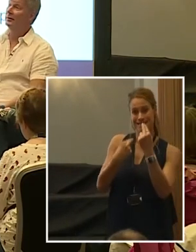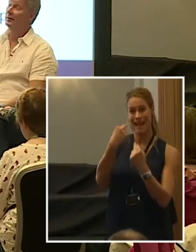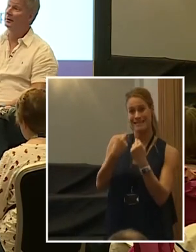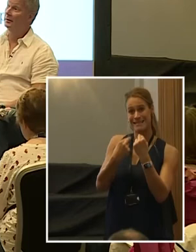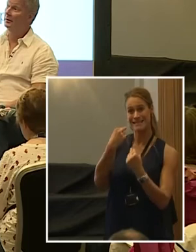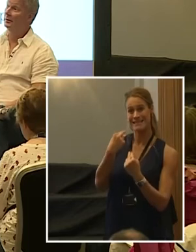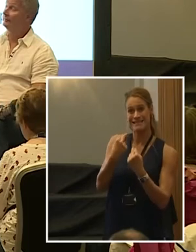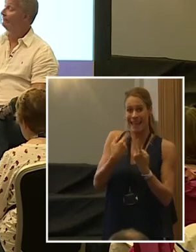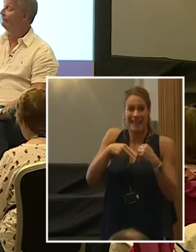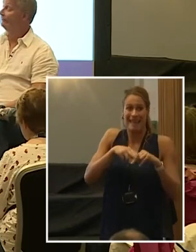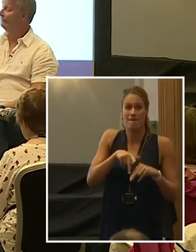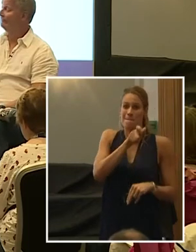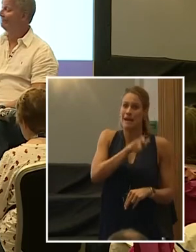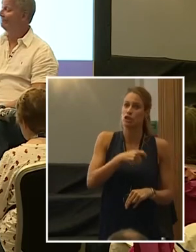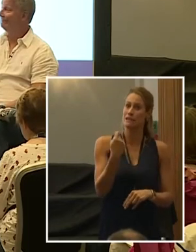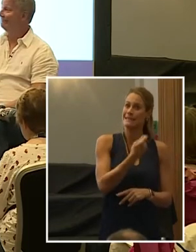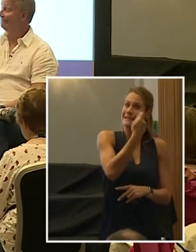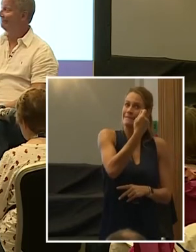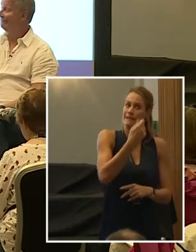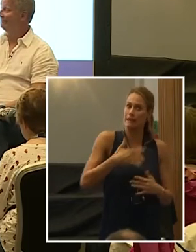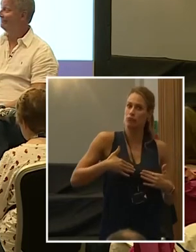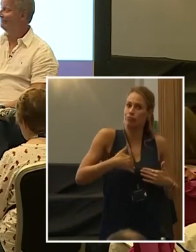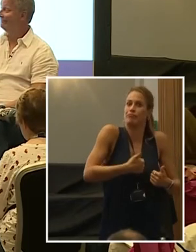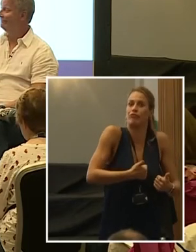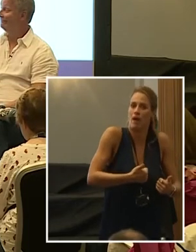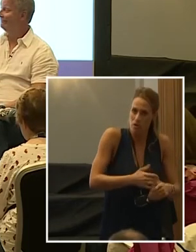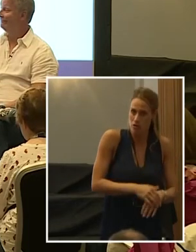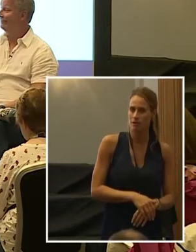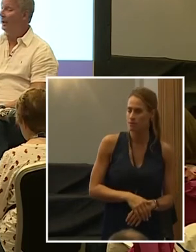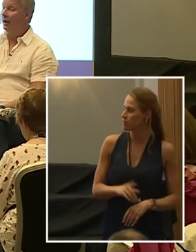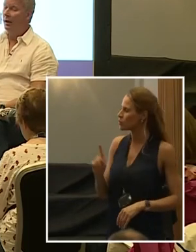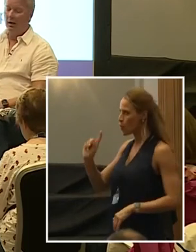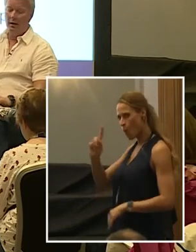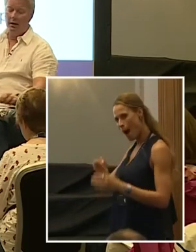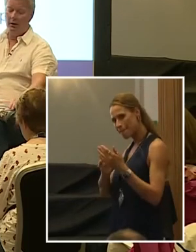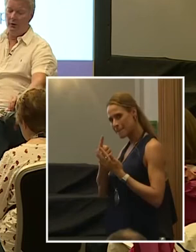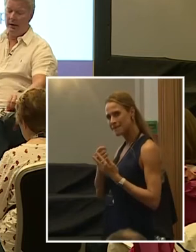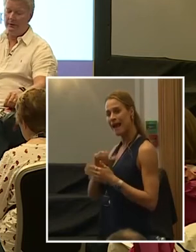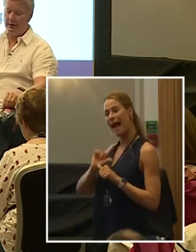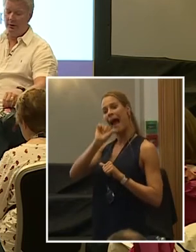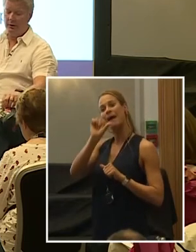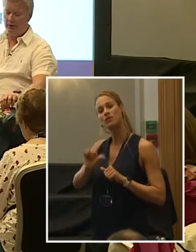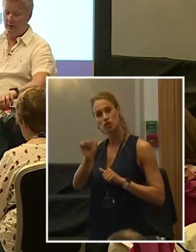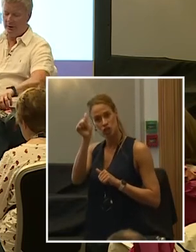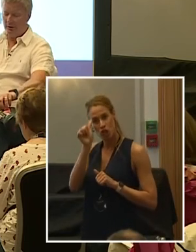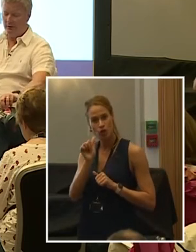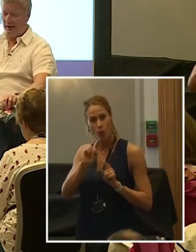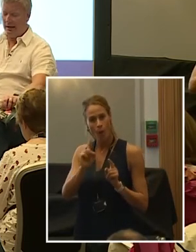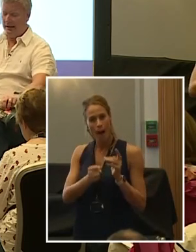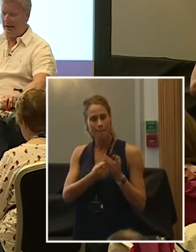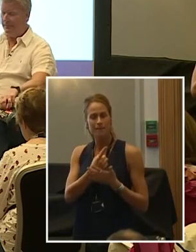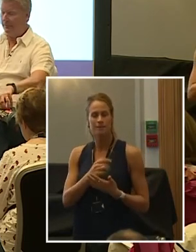how the patient's doing. So David, what happened with your vision after this surgery? So after